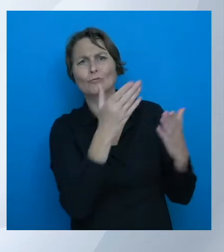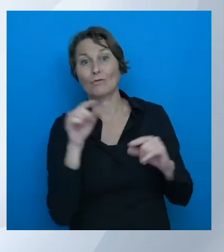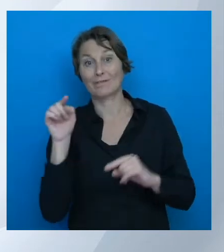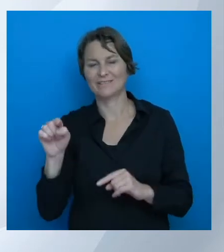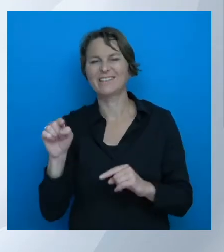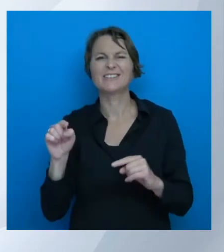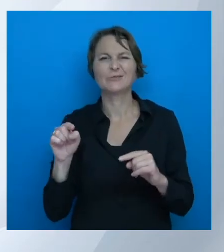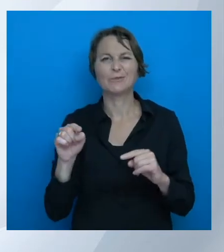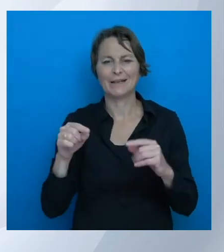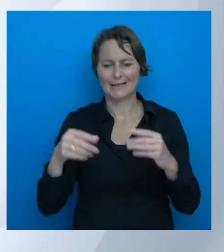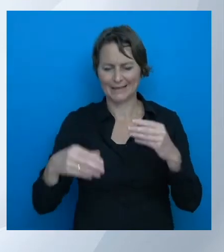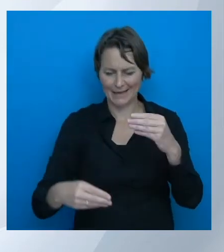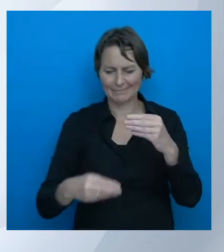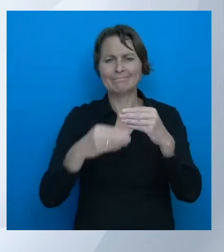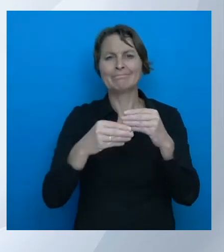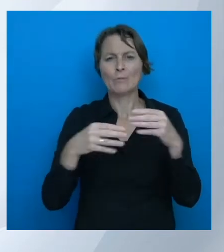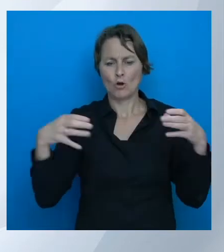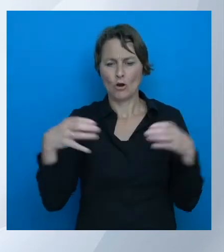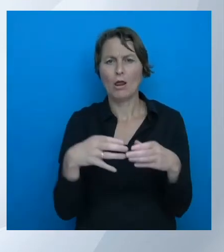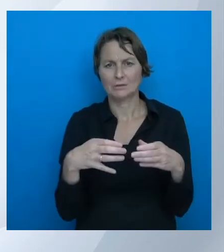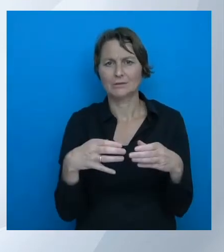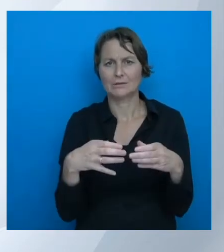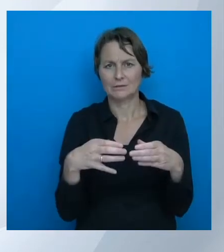that's doing something for you.